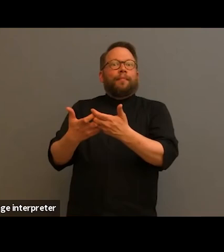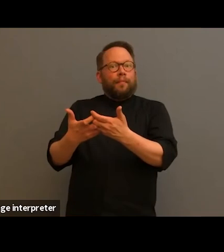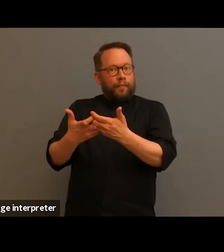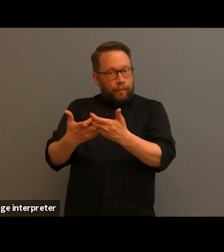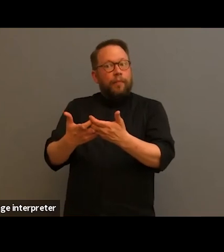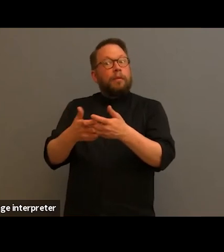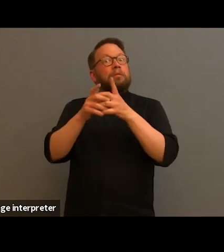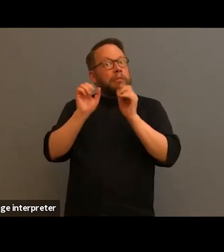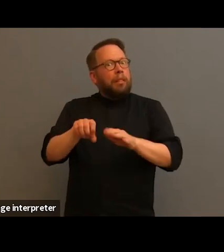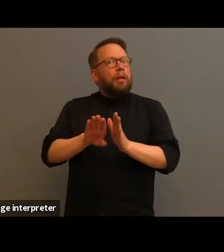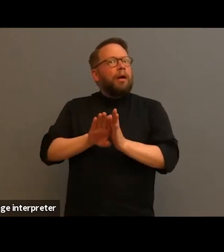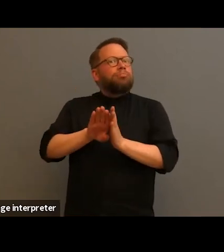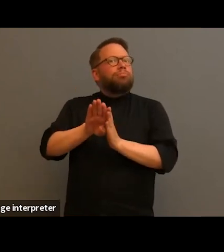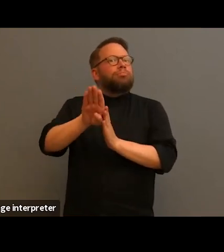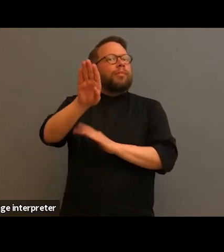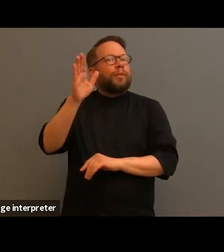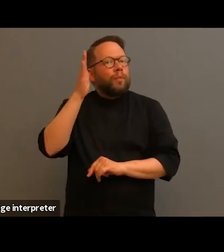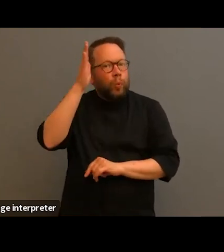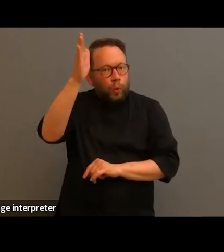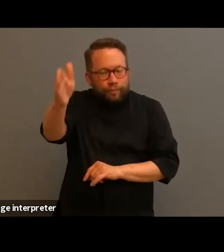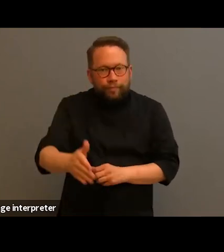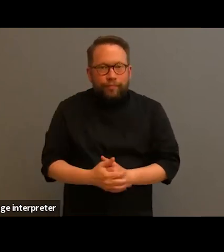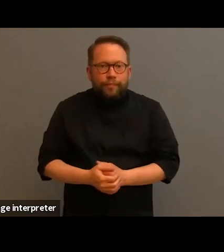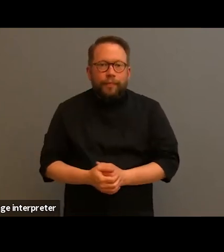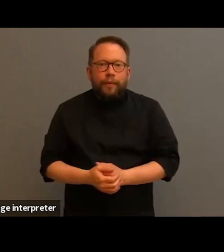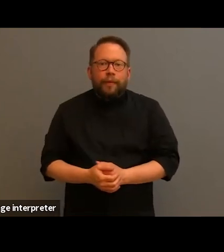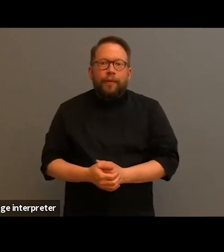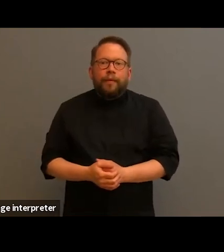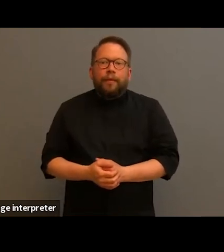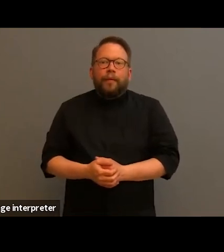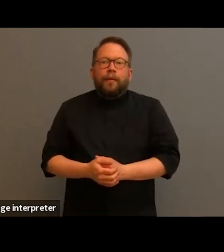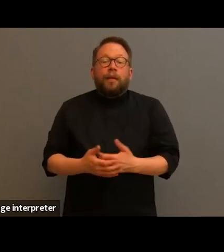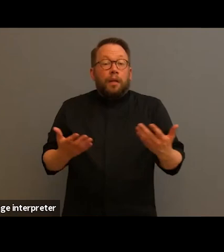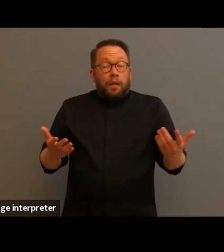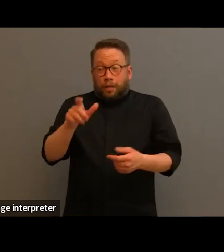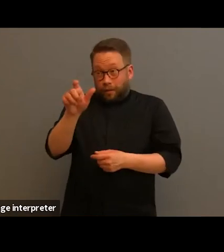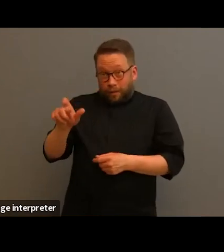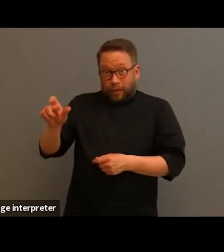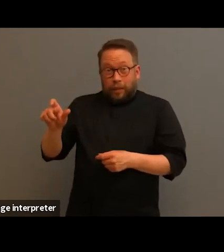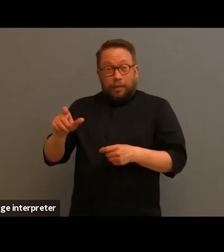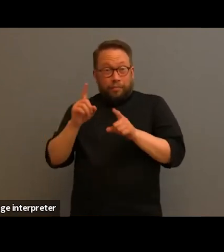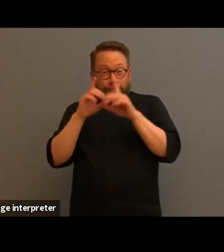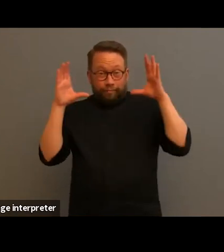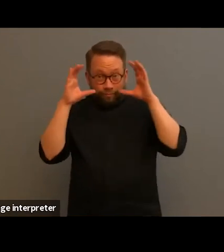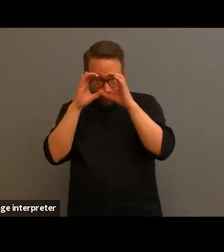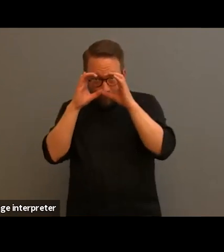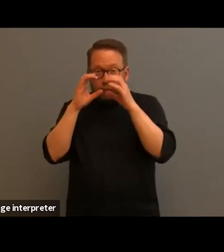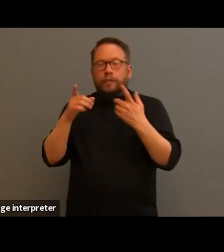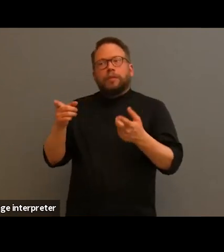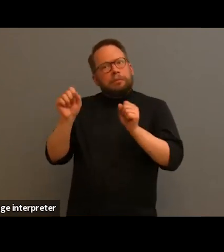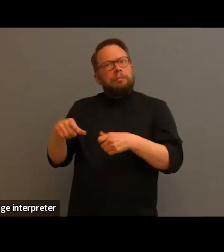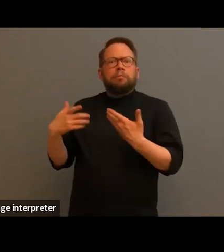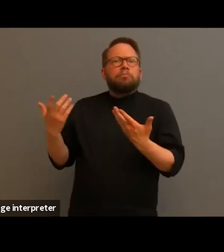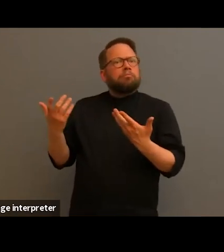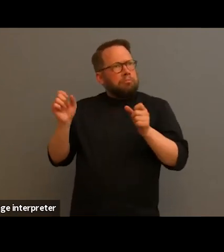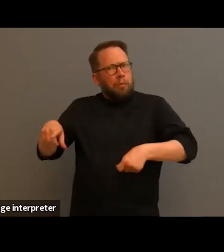violations. For visually impaired persons, the possibility to continue at their workplace after loss of